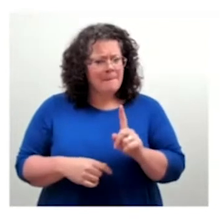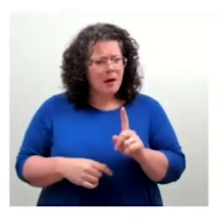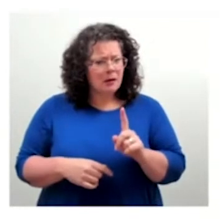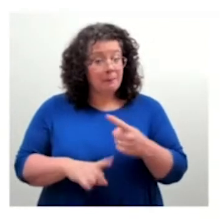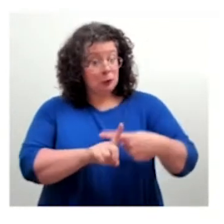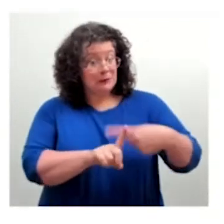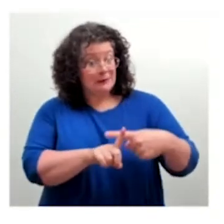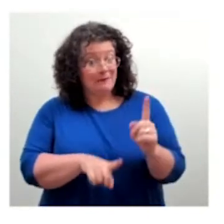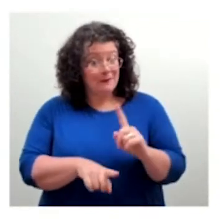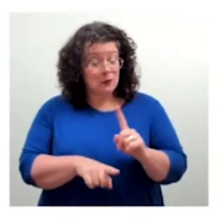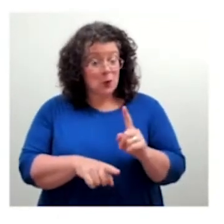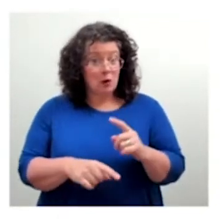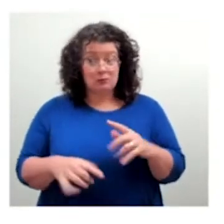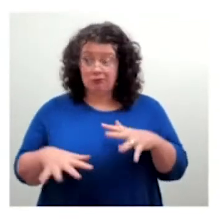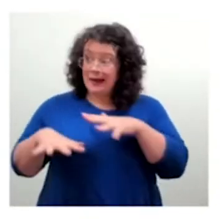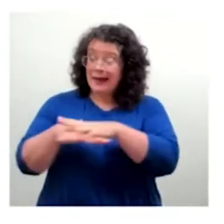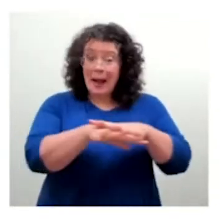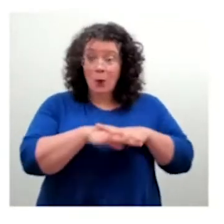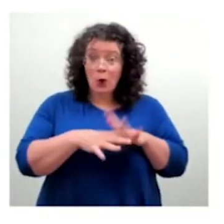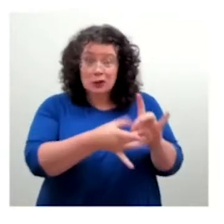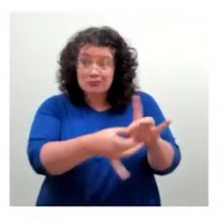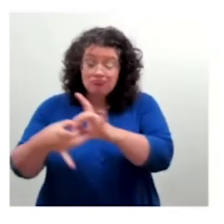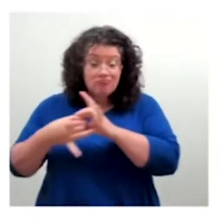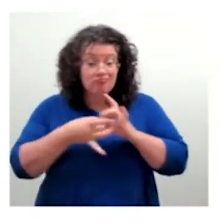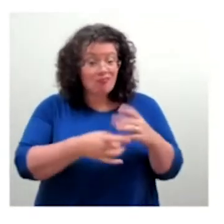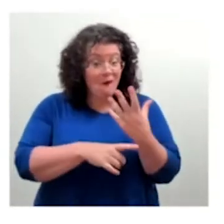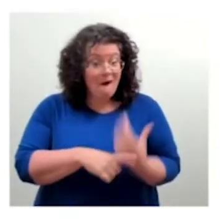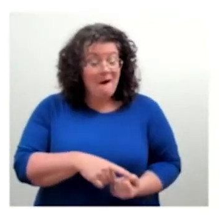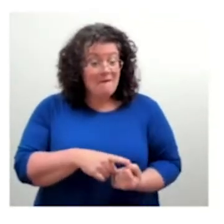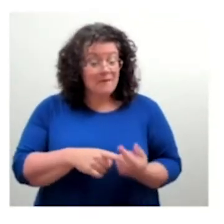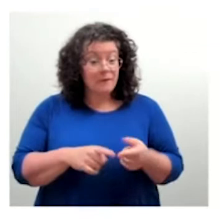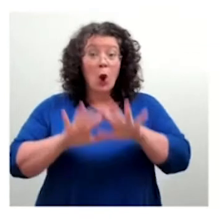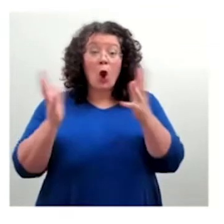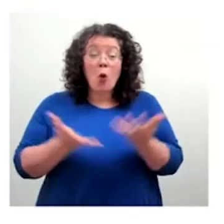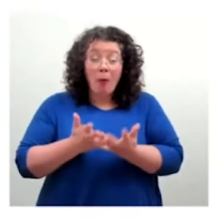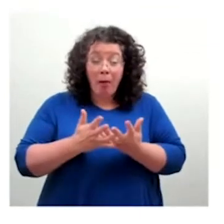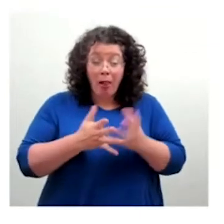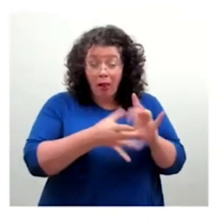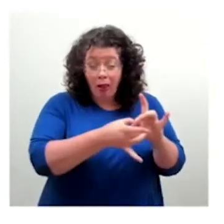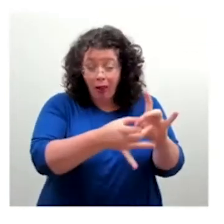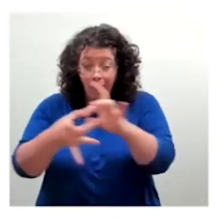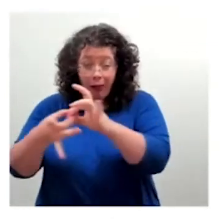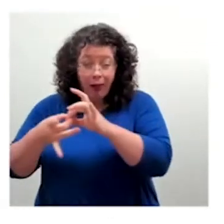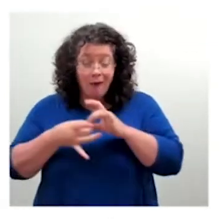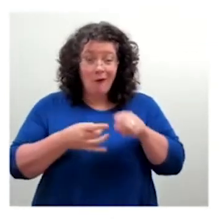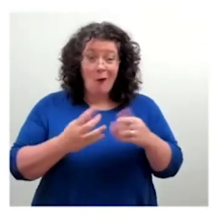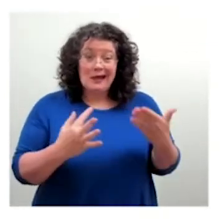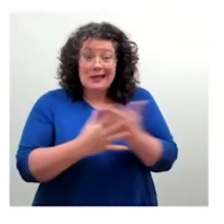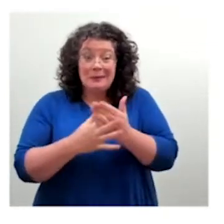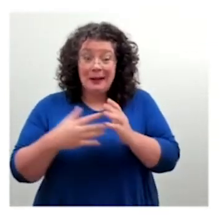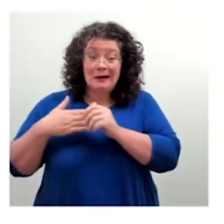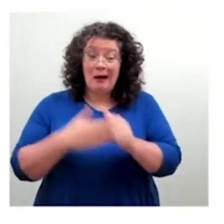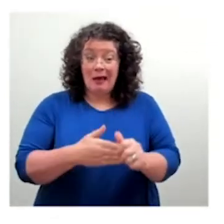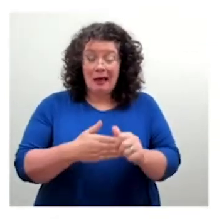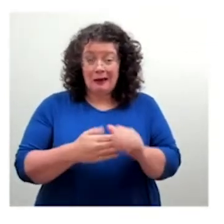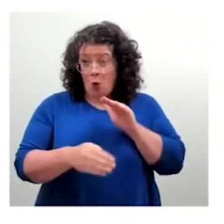than 82 countries, it's something that wouldn't happen if this pandemic did not. So we all hope that this